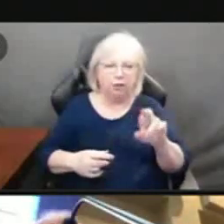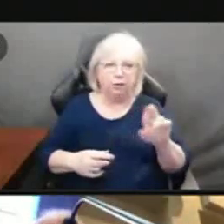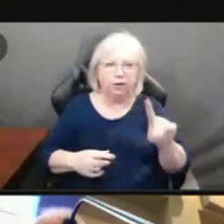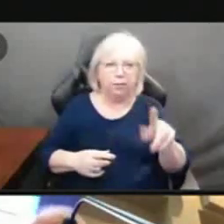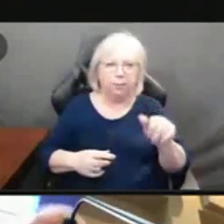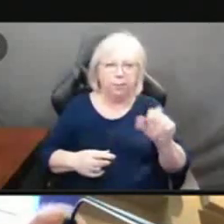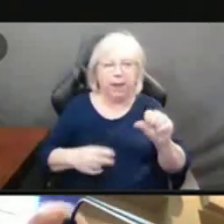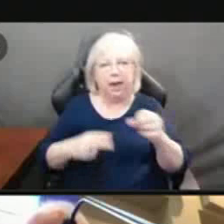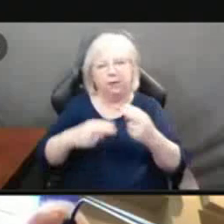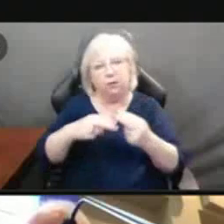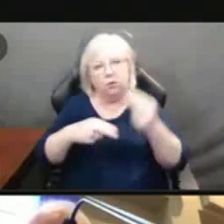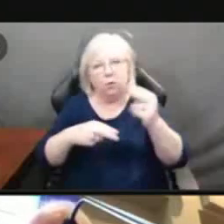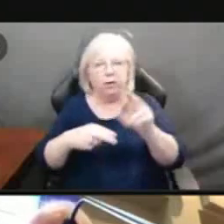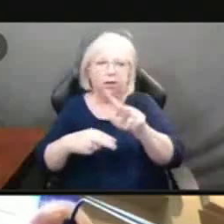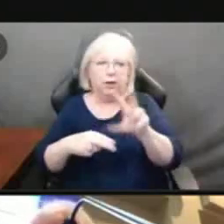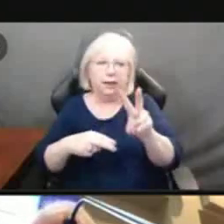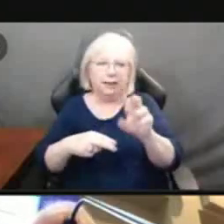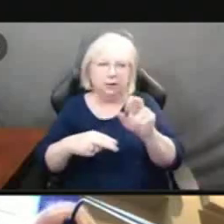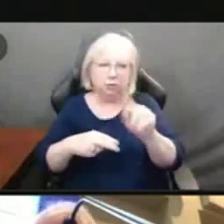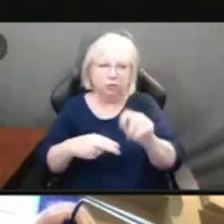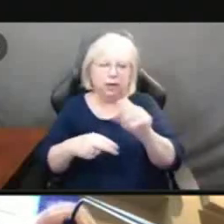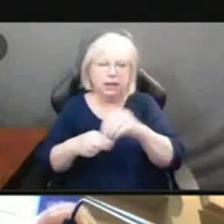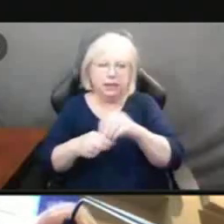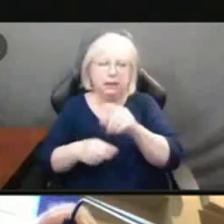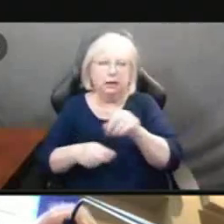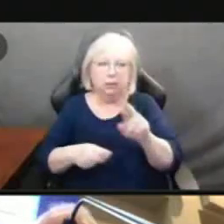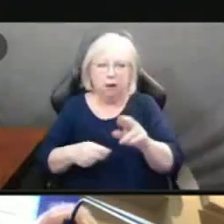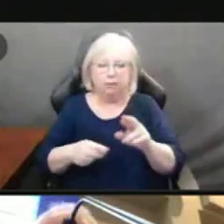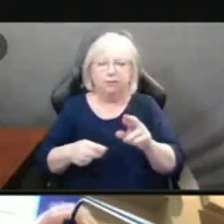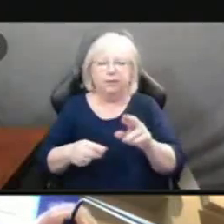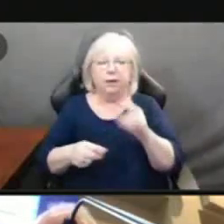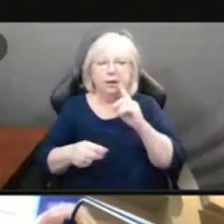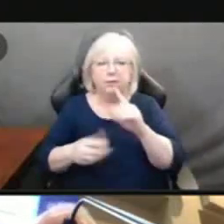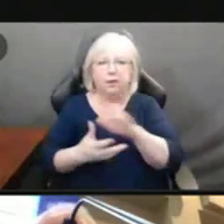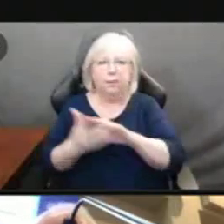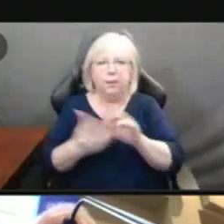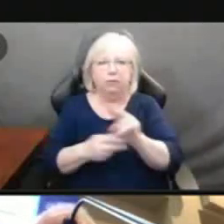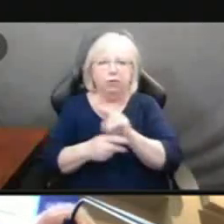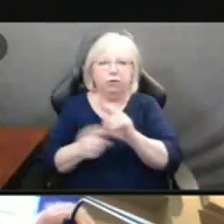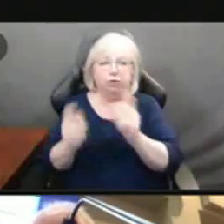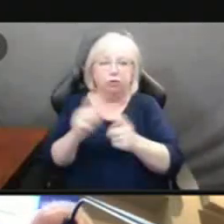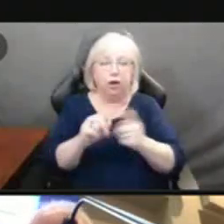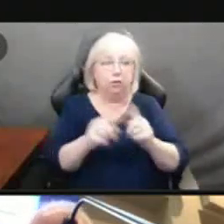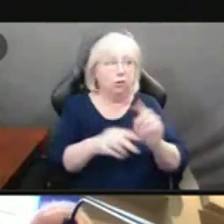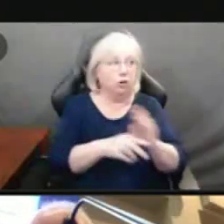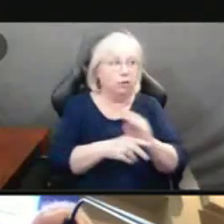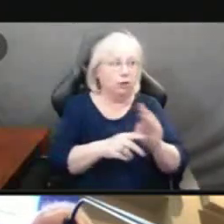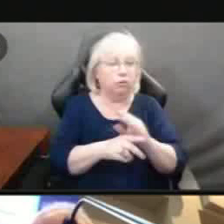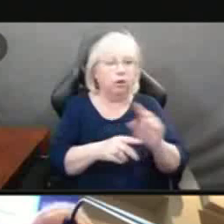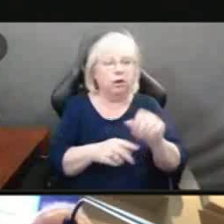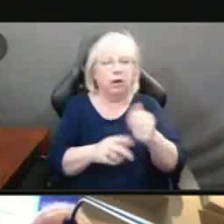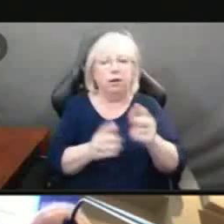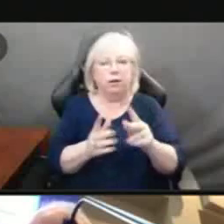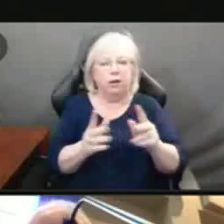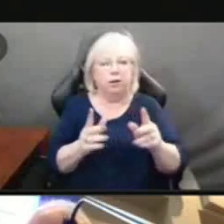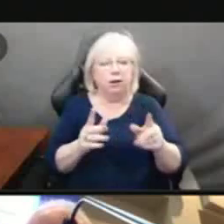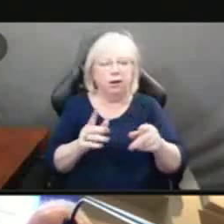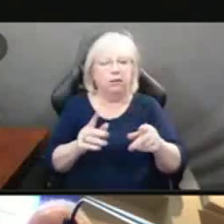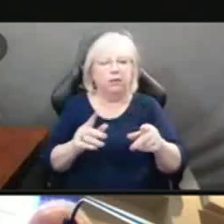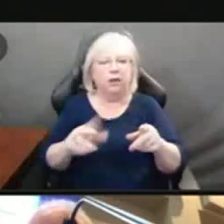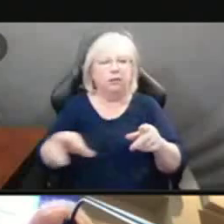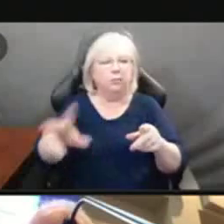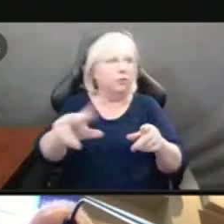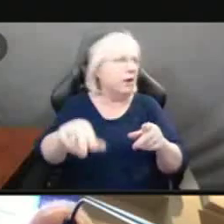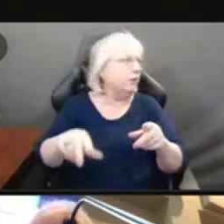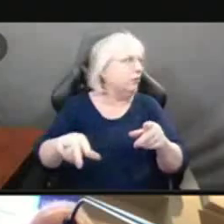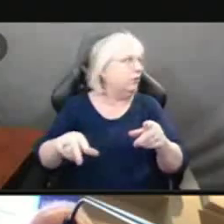West 36th Street in the City of Little Rock, Arkansas, from mixed use to commercial and for the purposes. An ordinance to reclassify